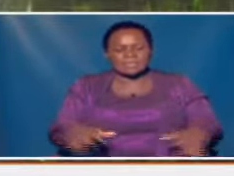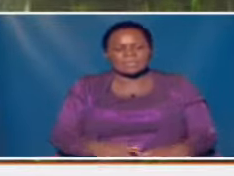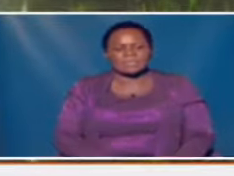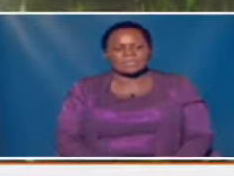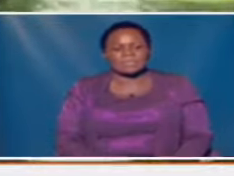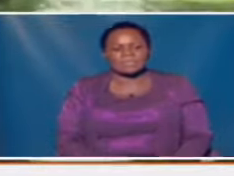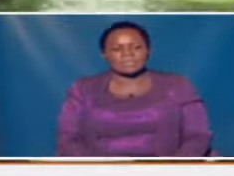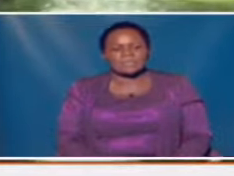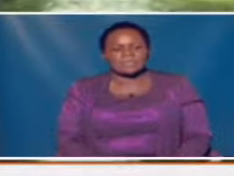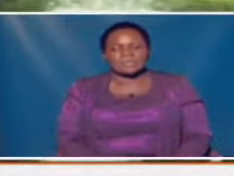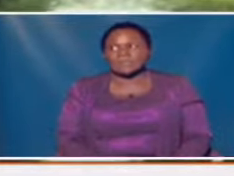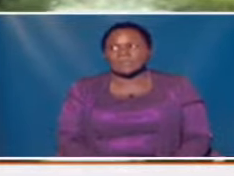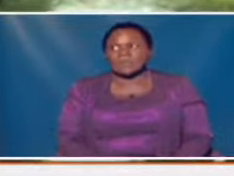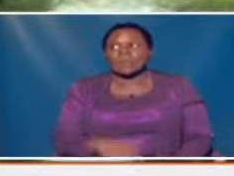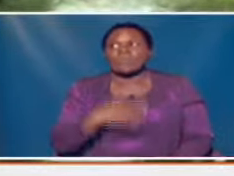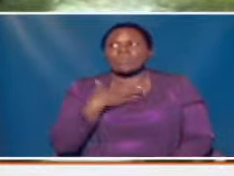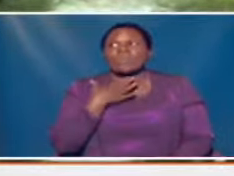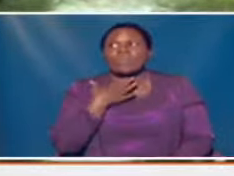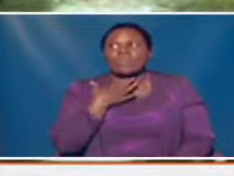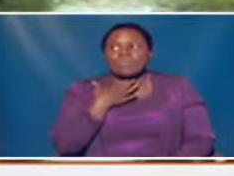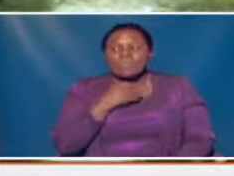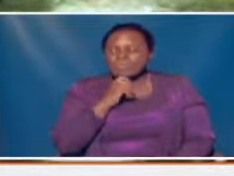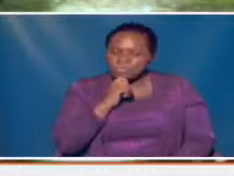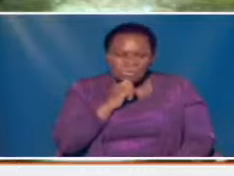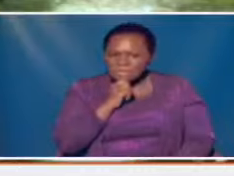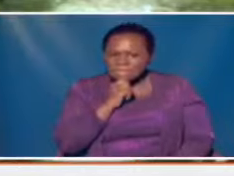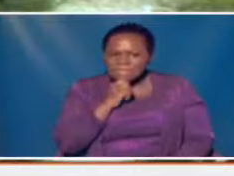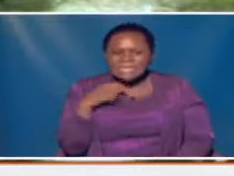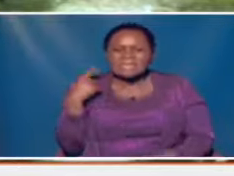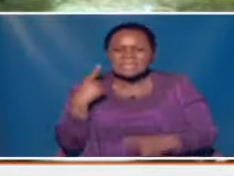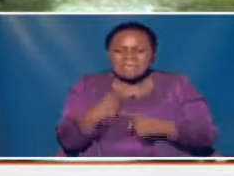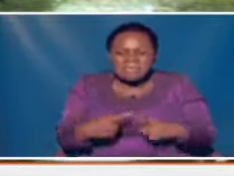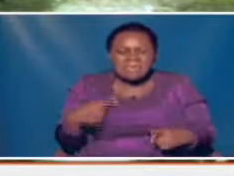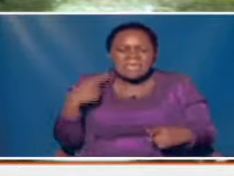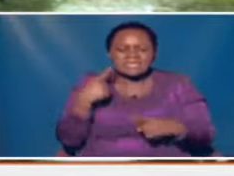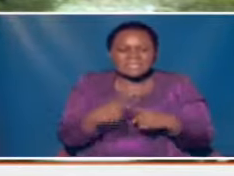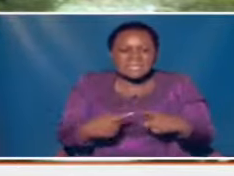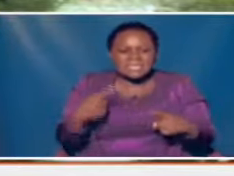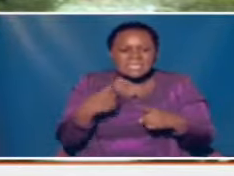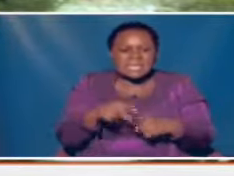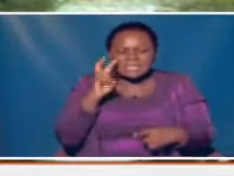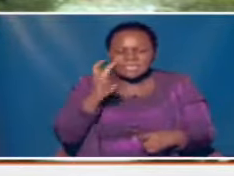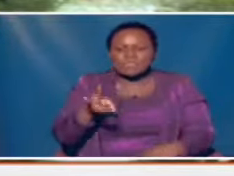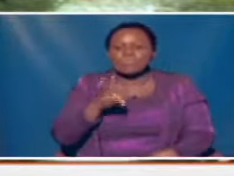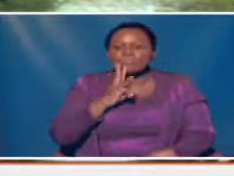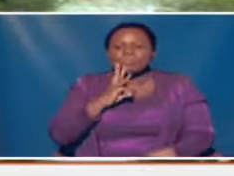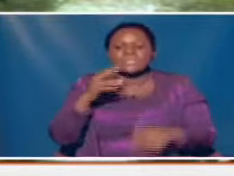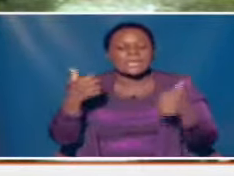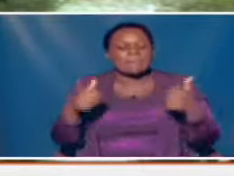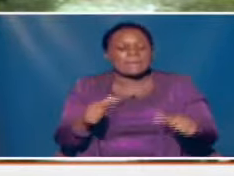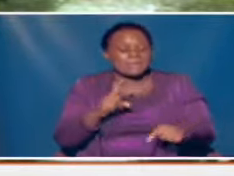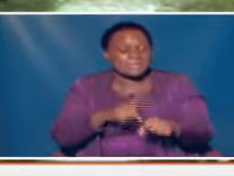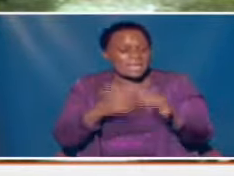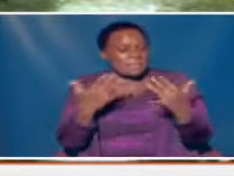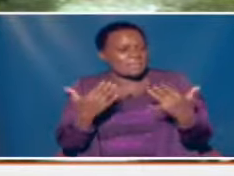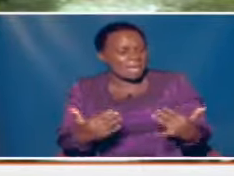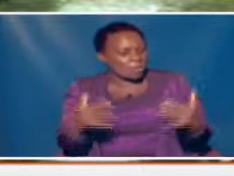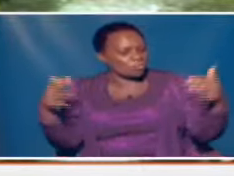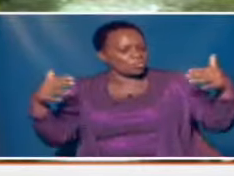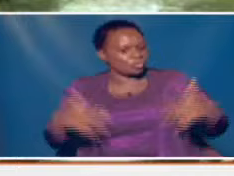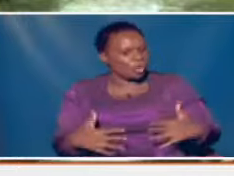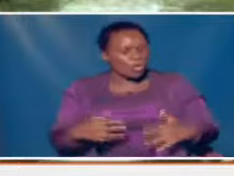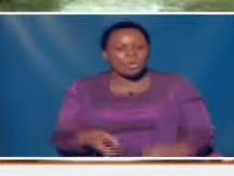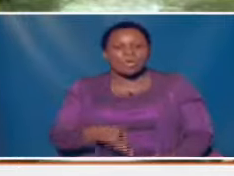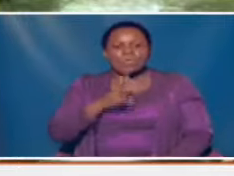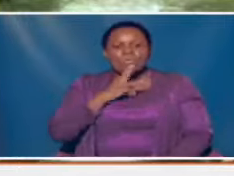them. We're just wondering, after so many years of not experiencing any kind of floods, this time all of a sudden we're